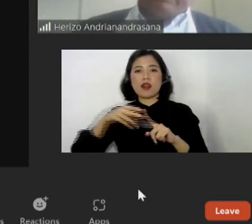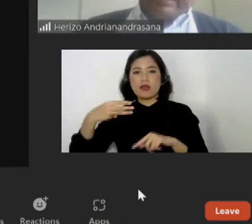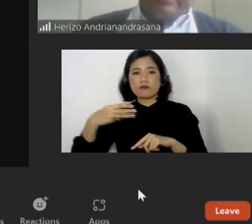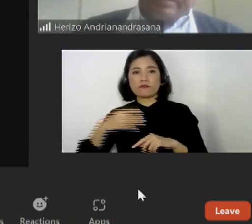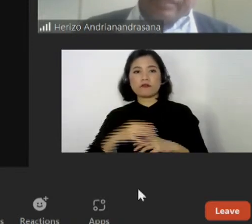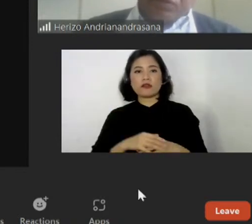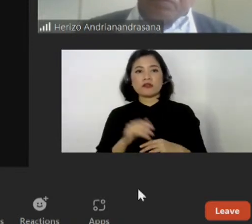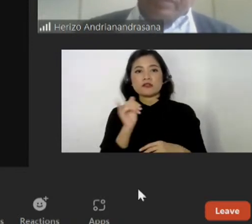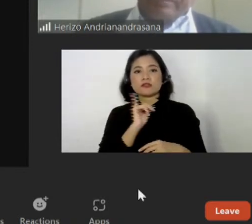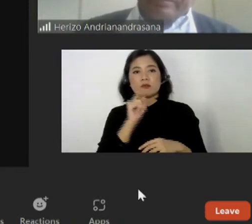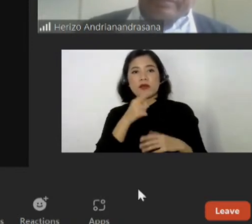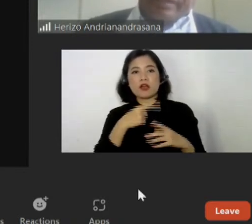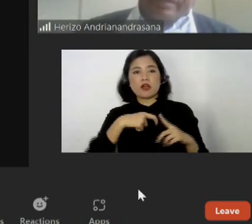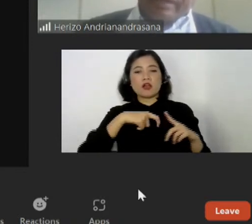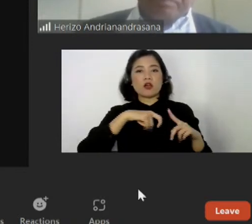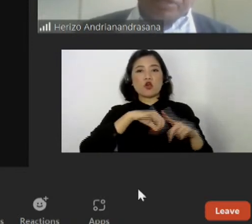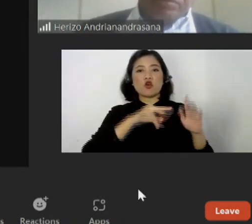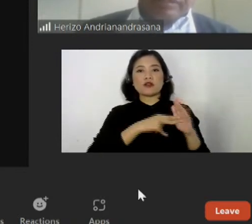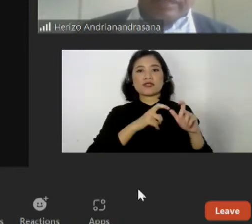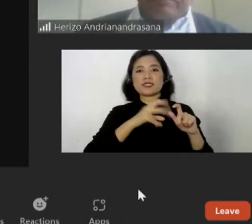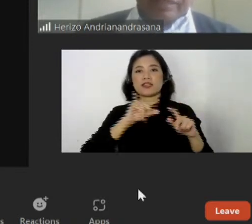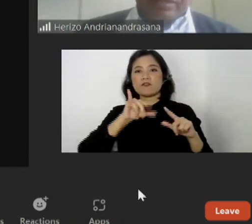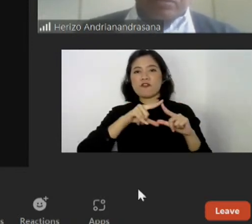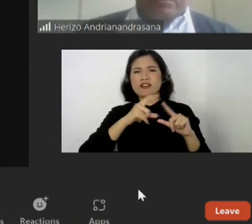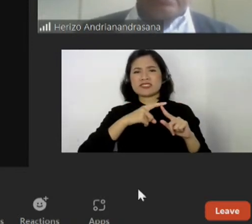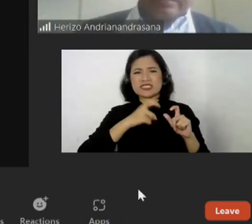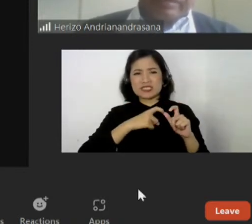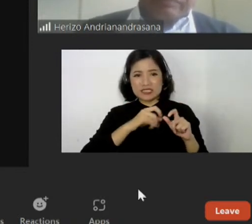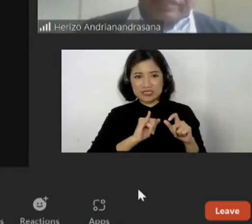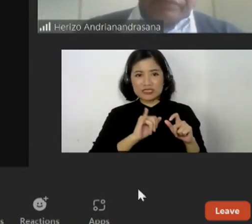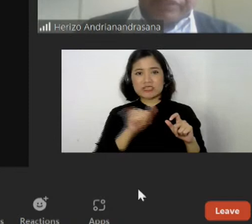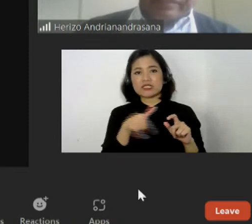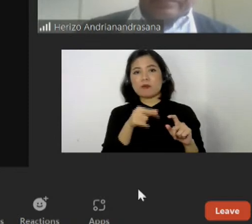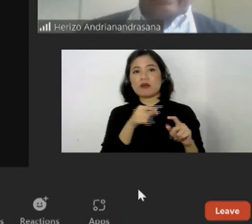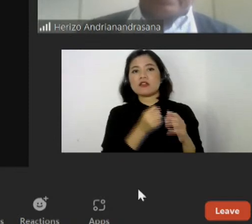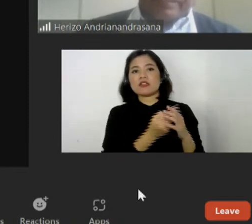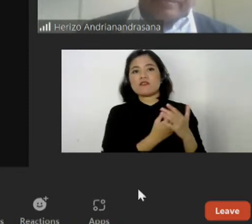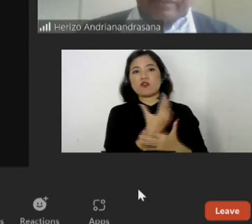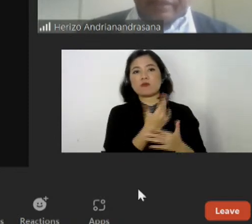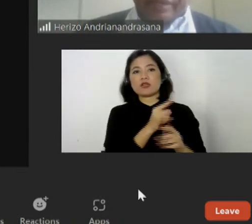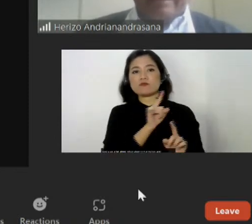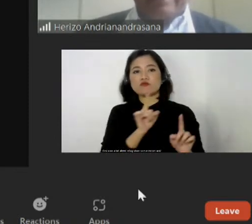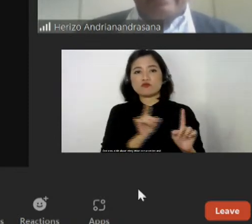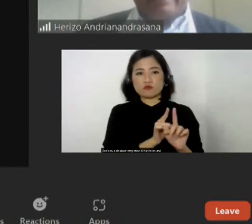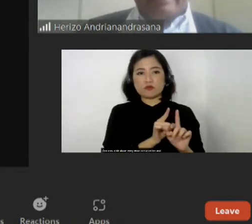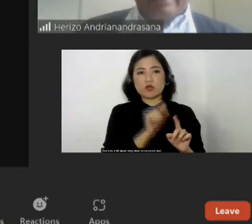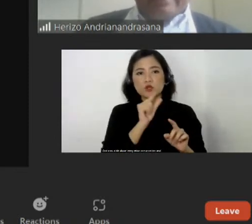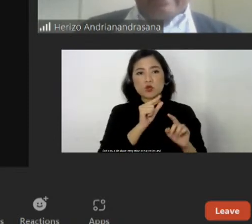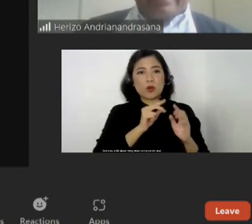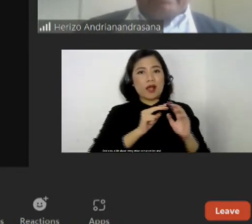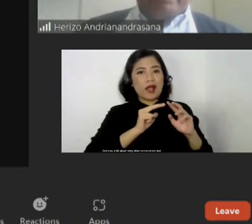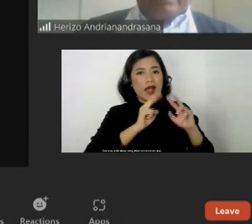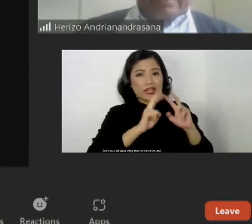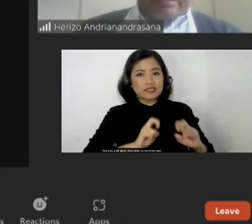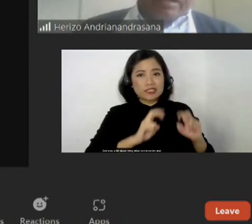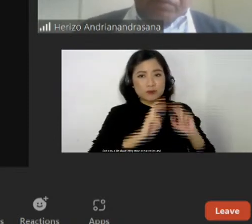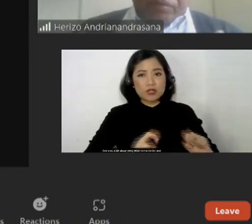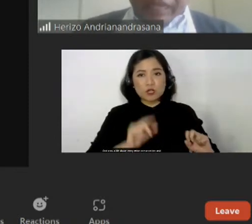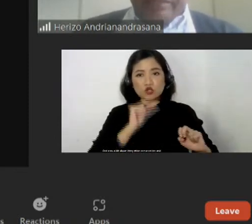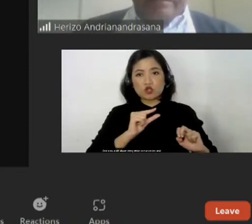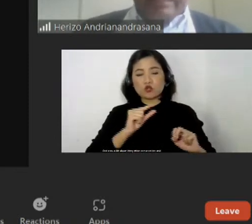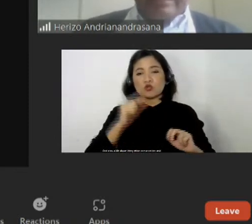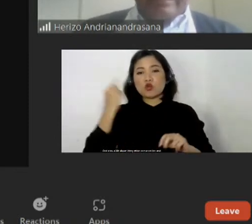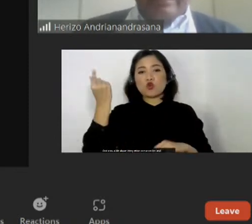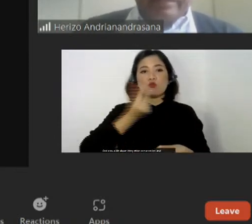integrating conservation and development approach and the lack of effectiveness assessment in general, some of